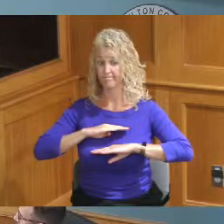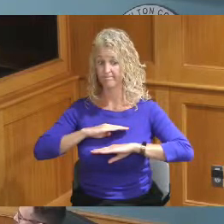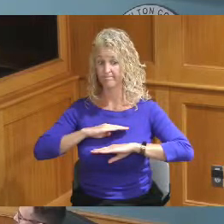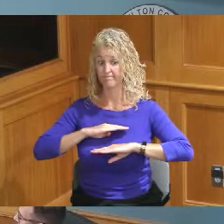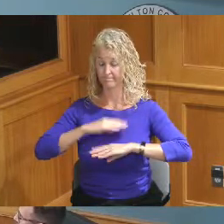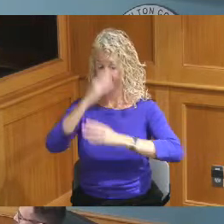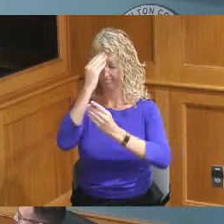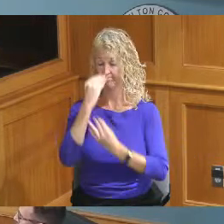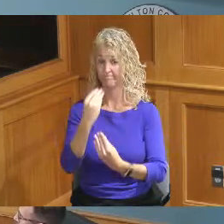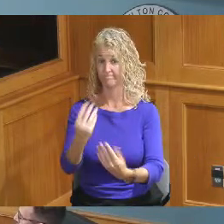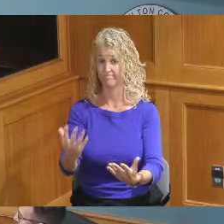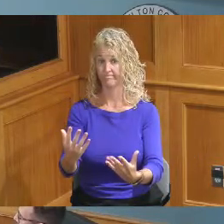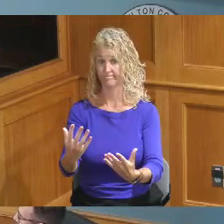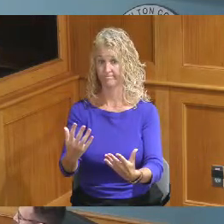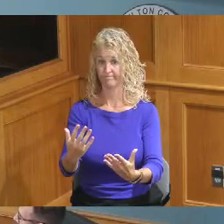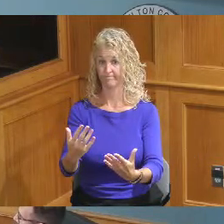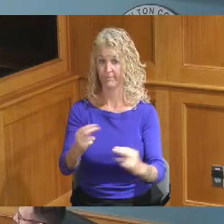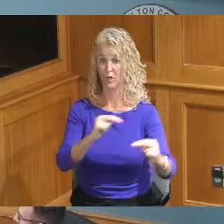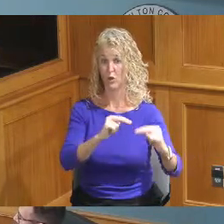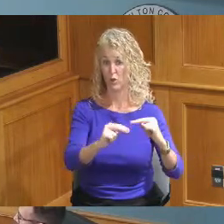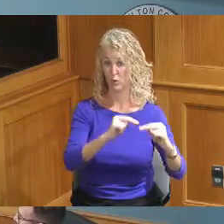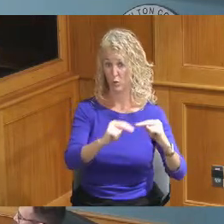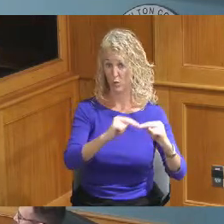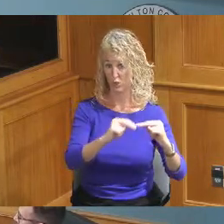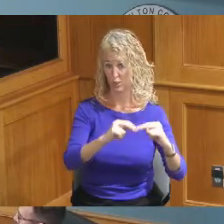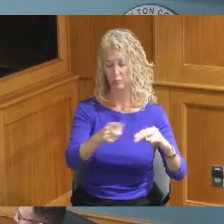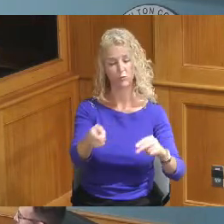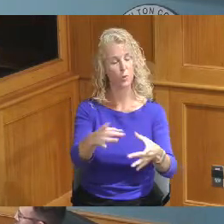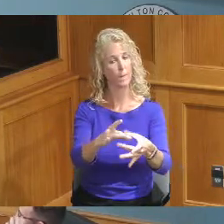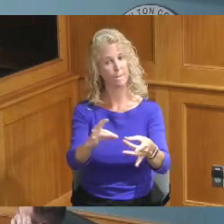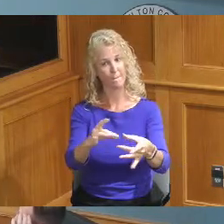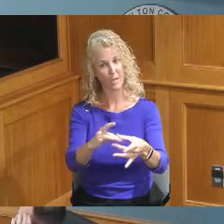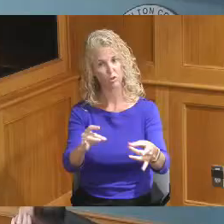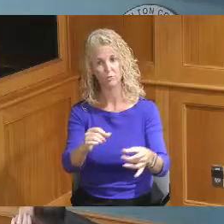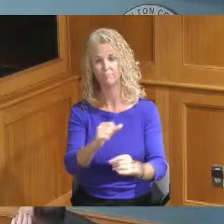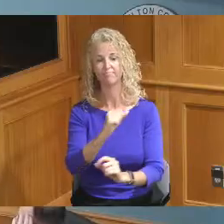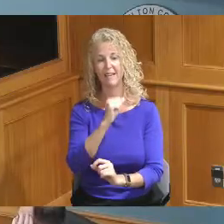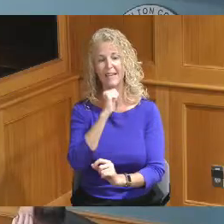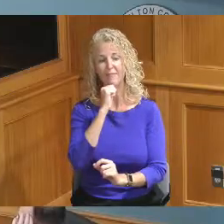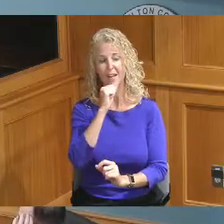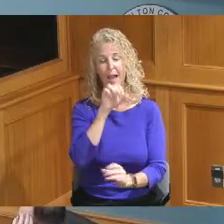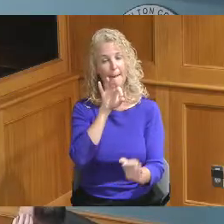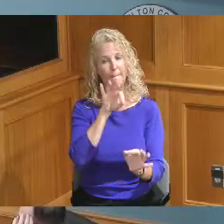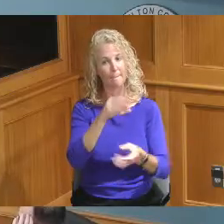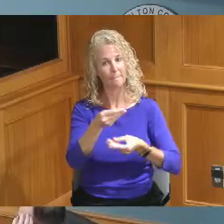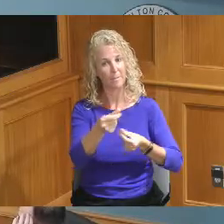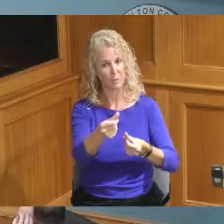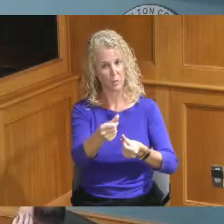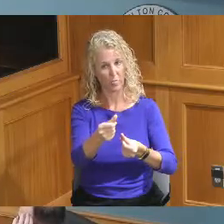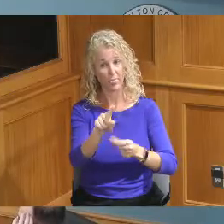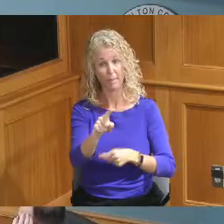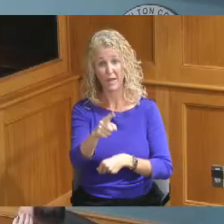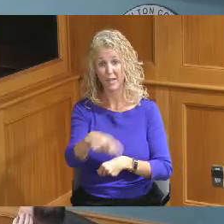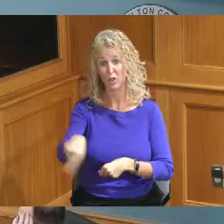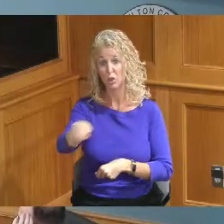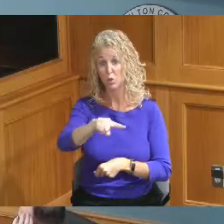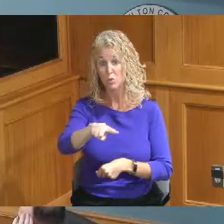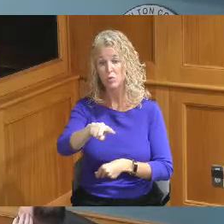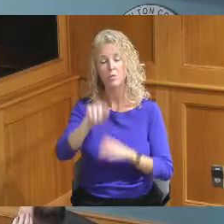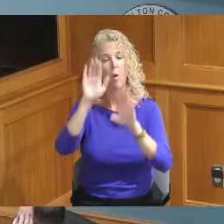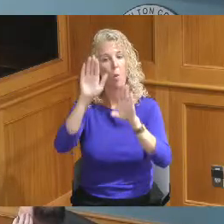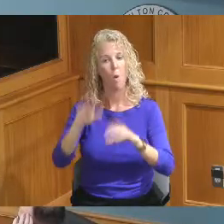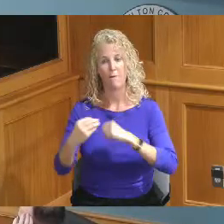tell you that the negotiations, as you mentioned, have not been all that smooth, but you all as a body have given us great